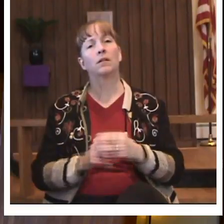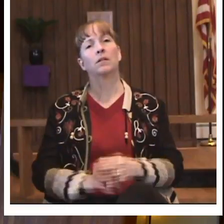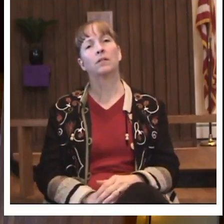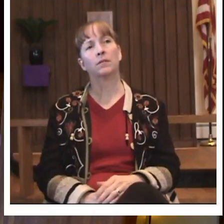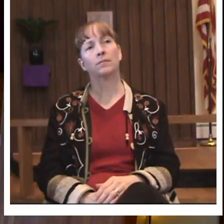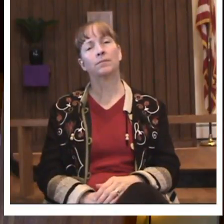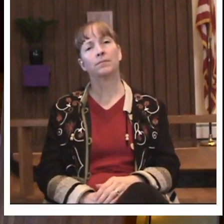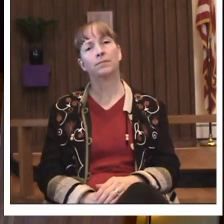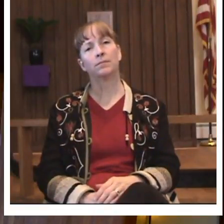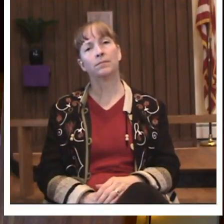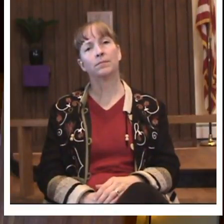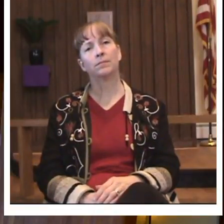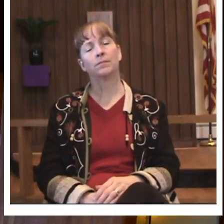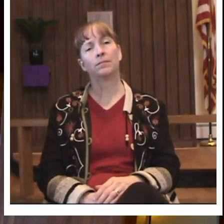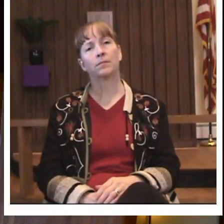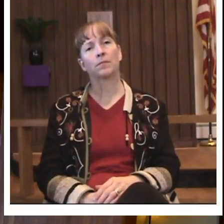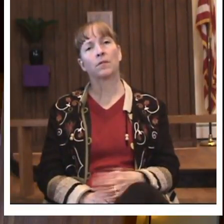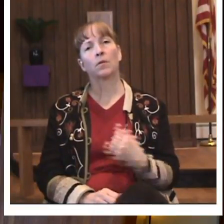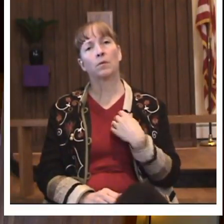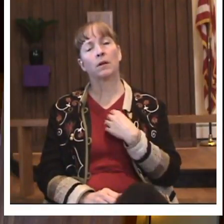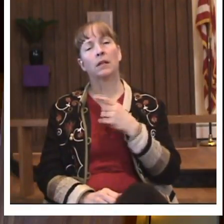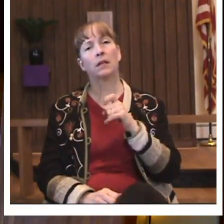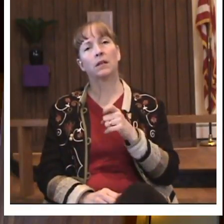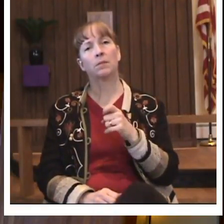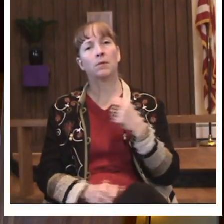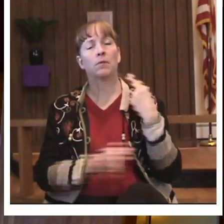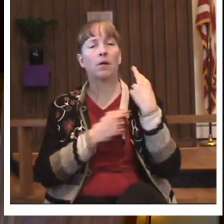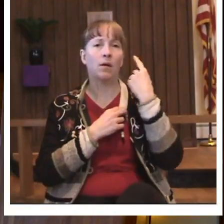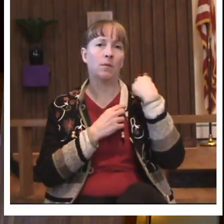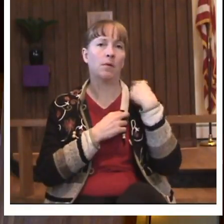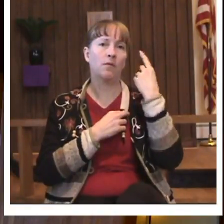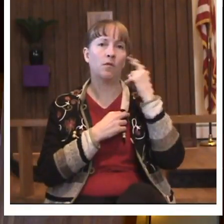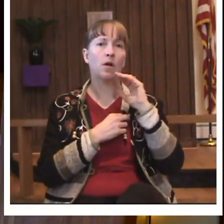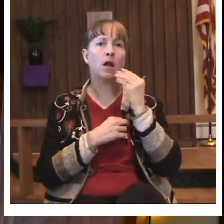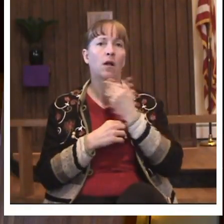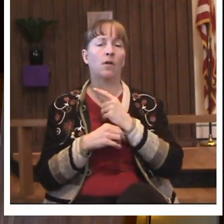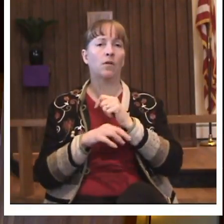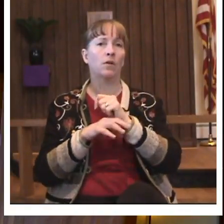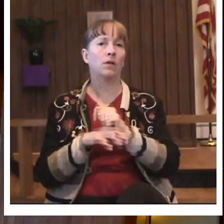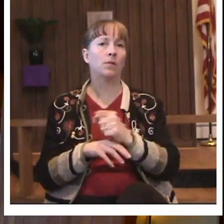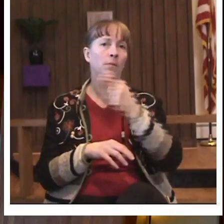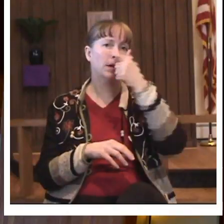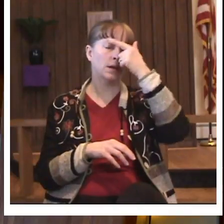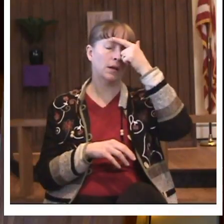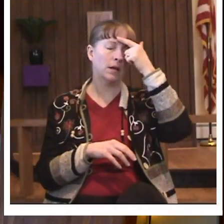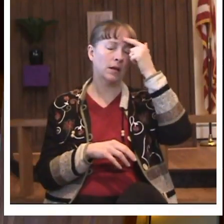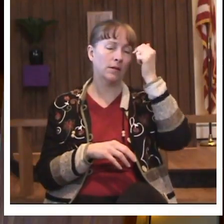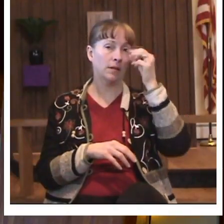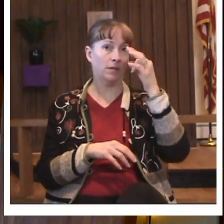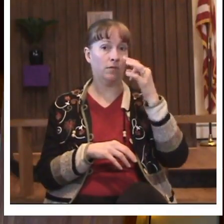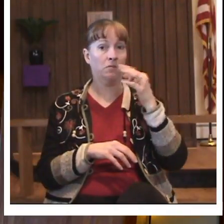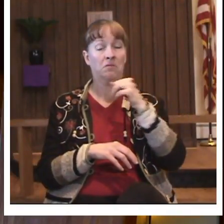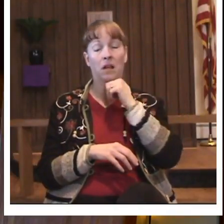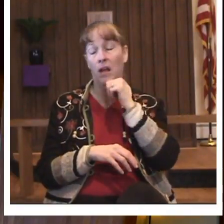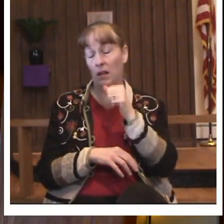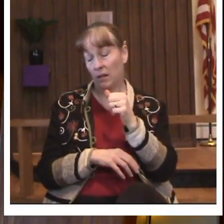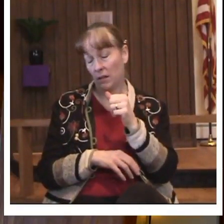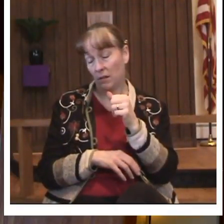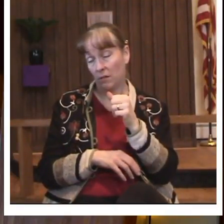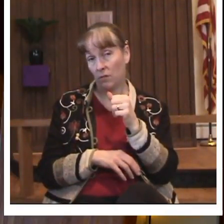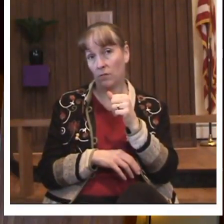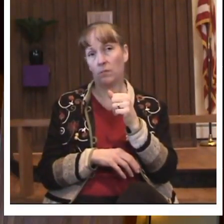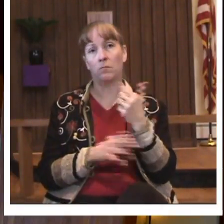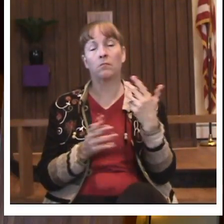We need to be responsible for our own traditions, though, because if we aren't responsible for our own